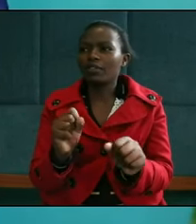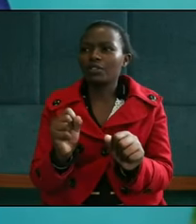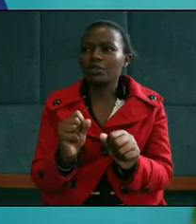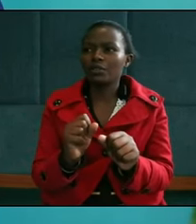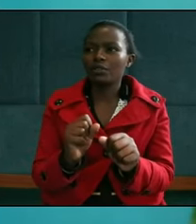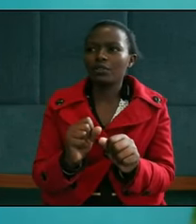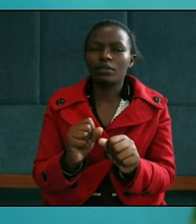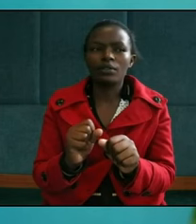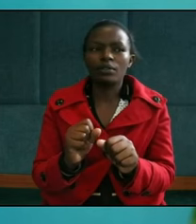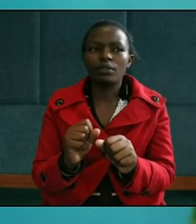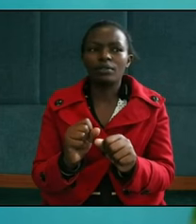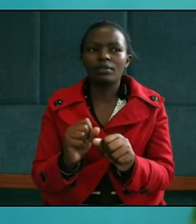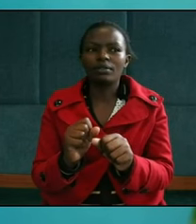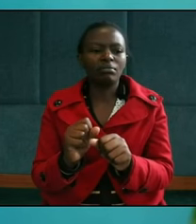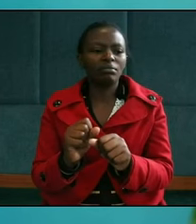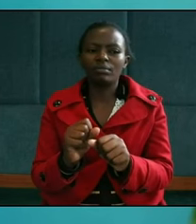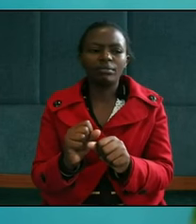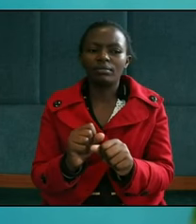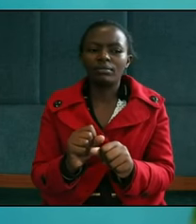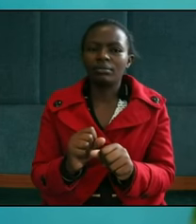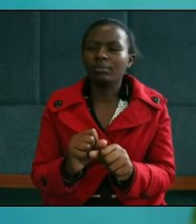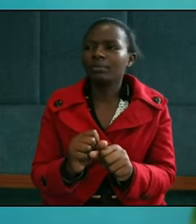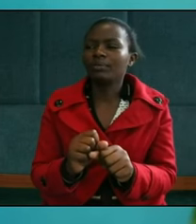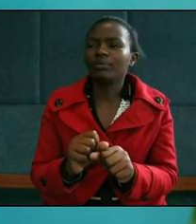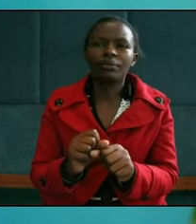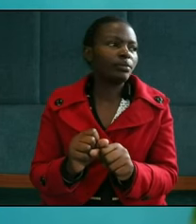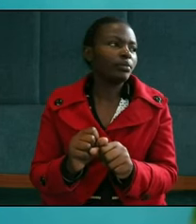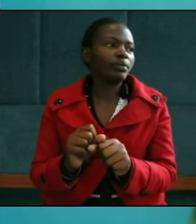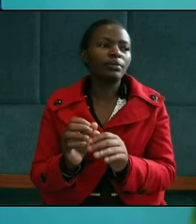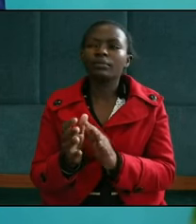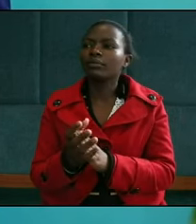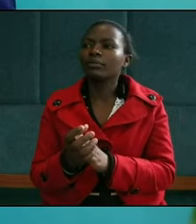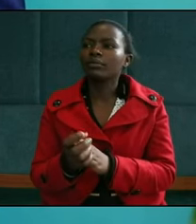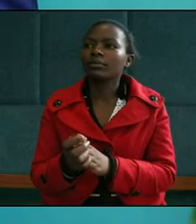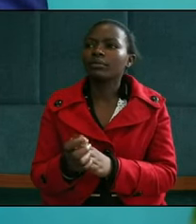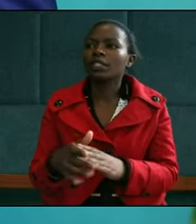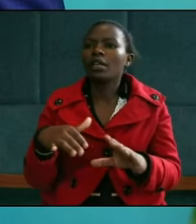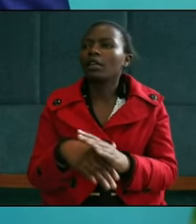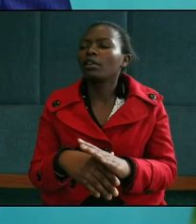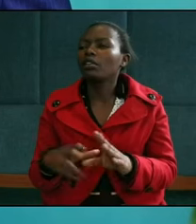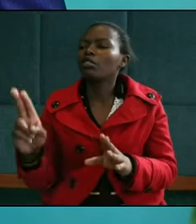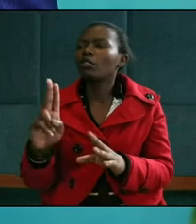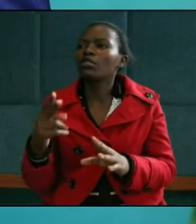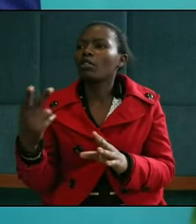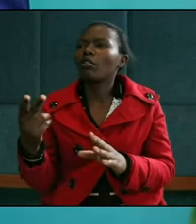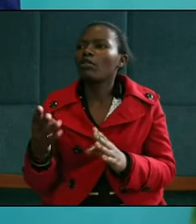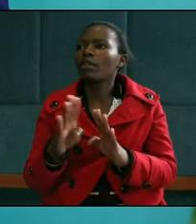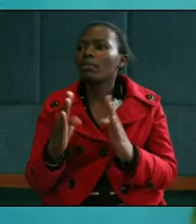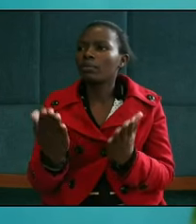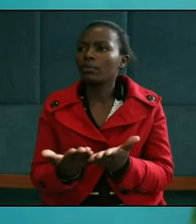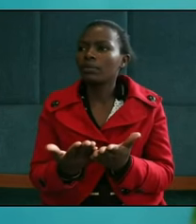It uses all media facilities and available. It uses radio, television,